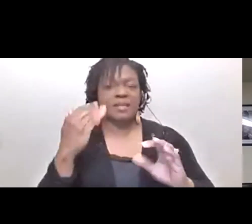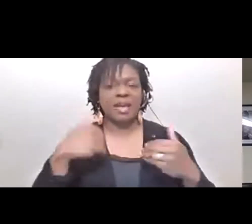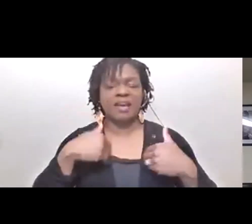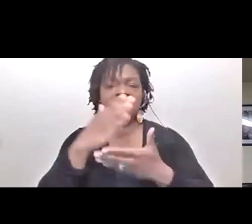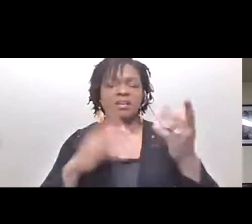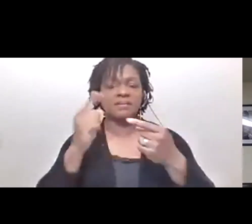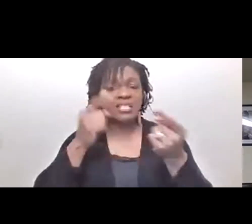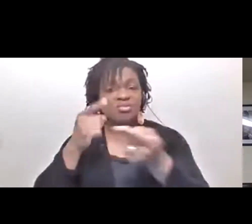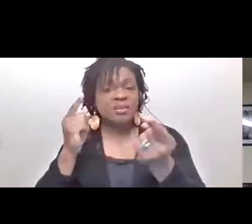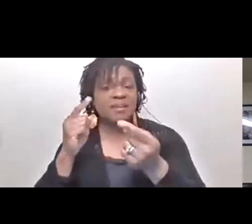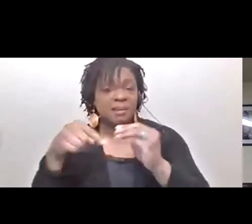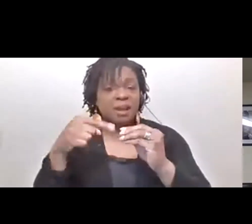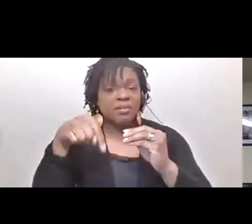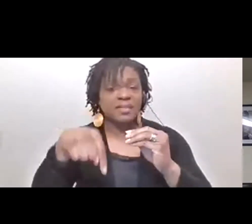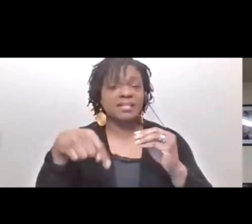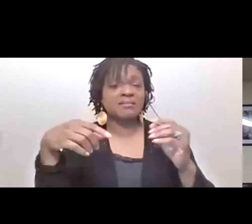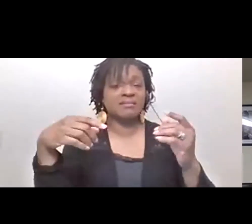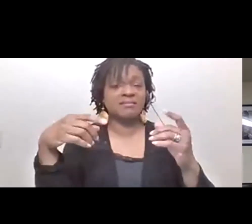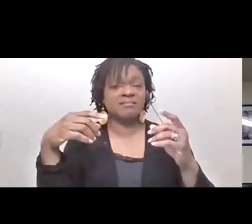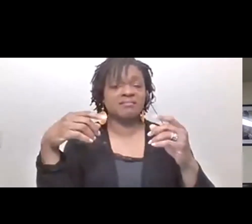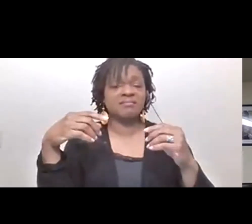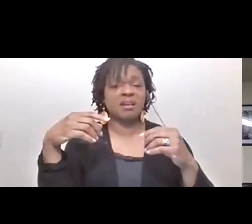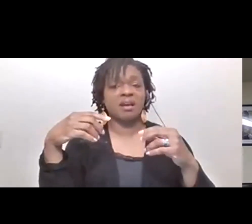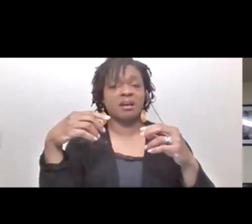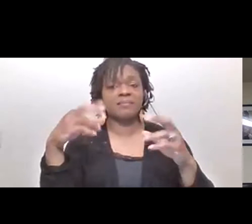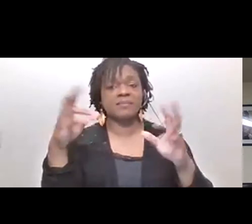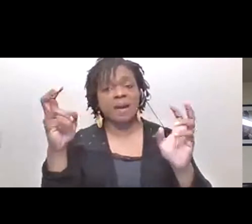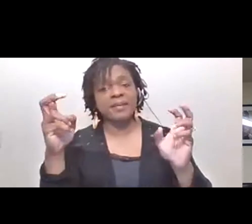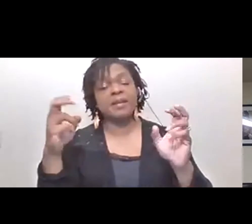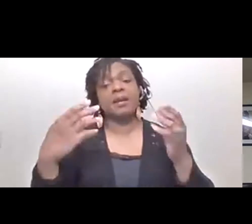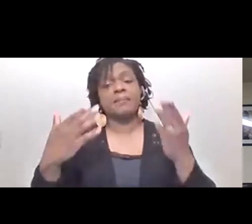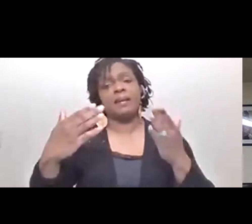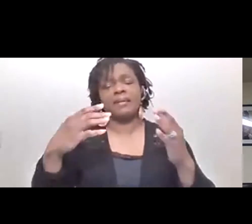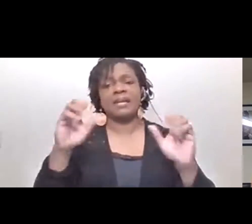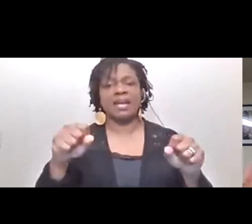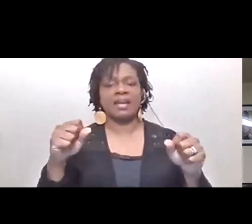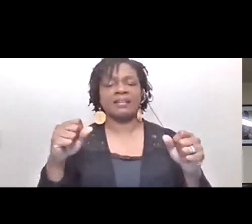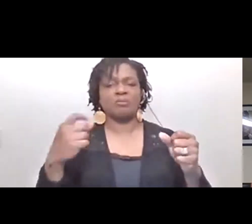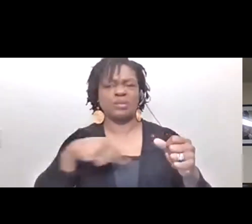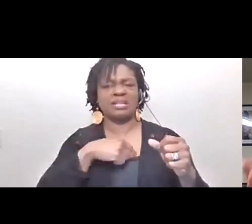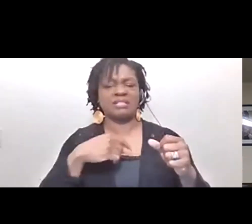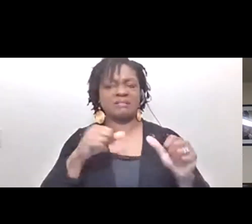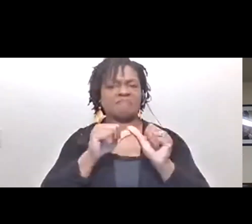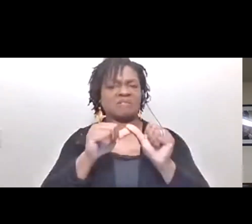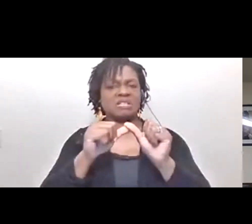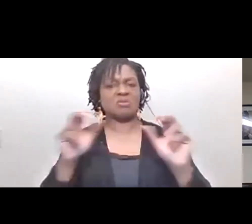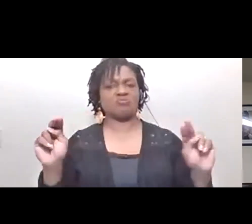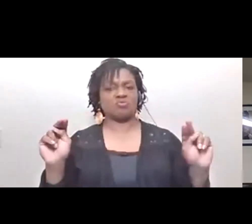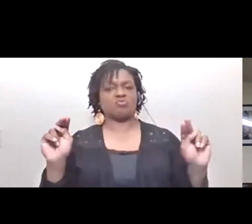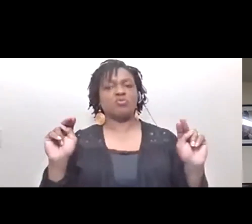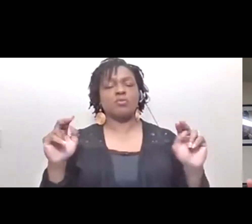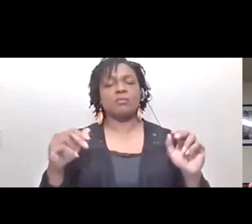on this, perhaps we just decide to just remain neutral as the council. Obviously, each of us represent